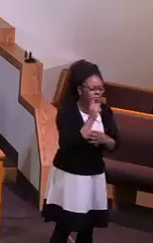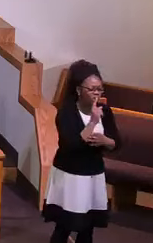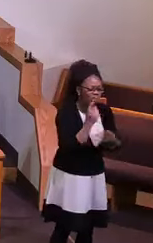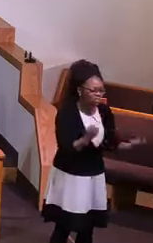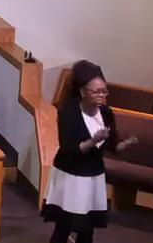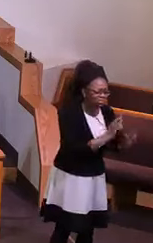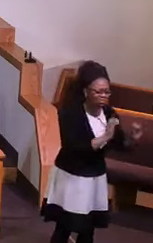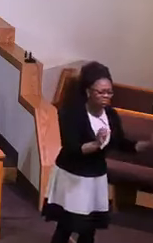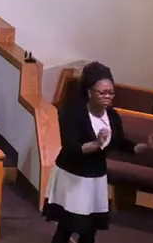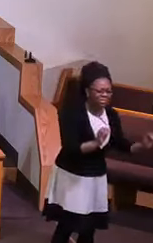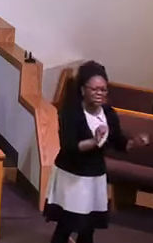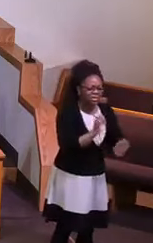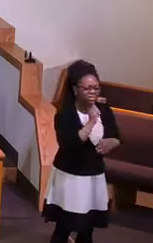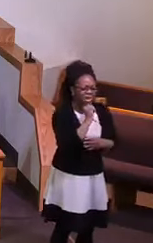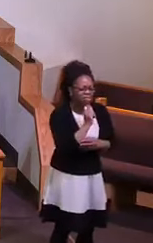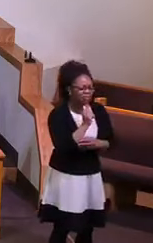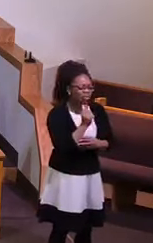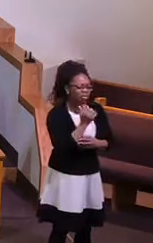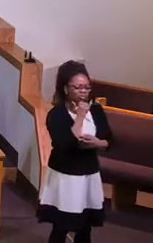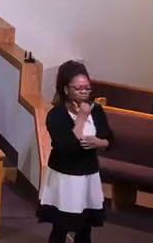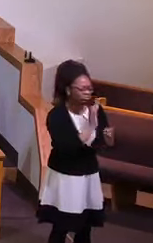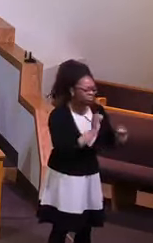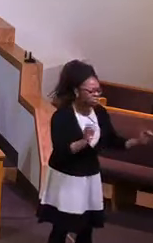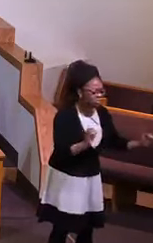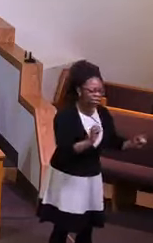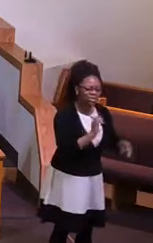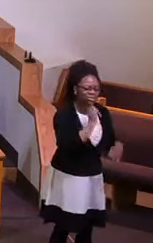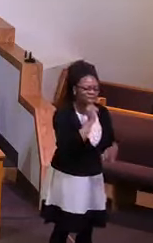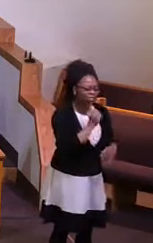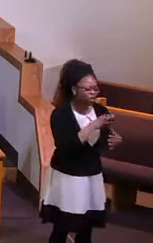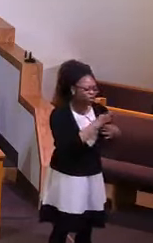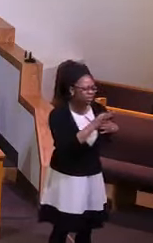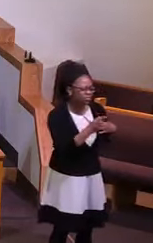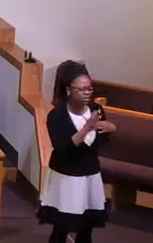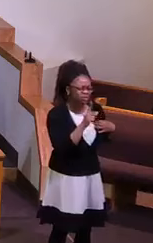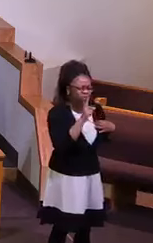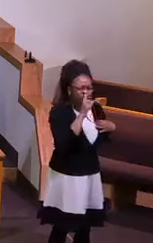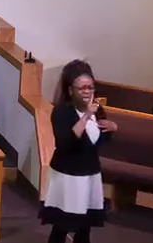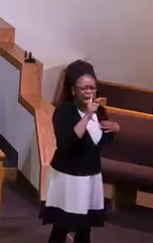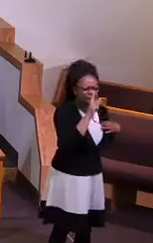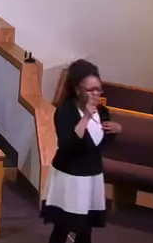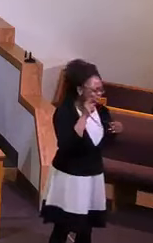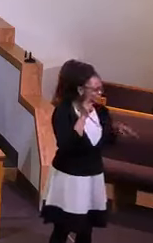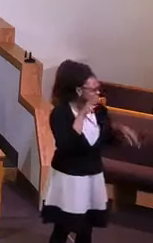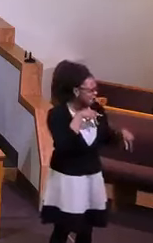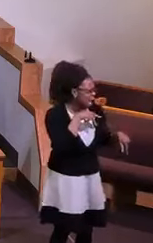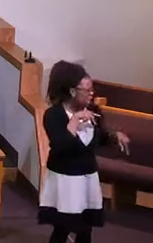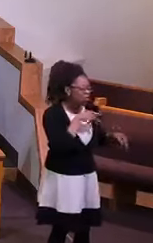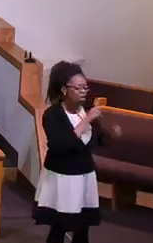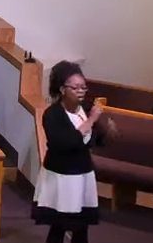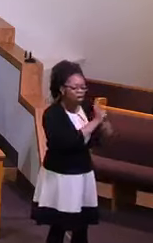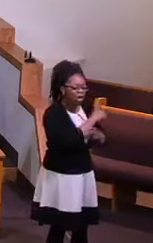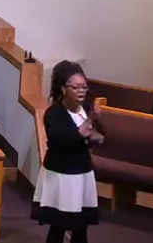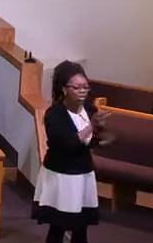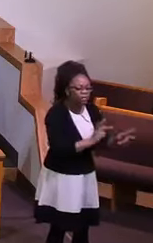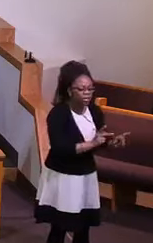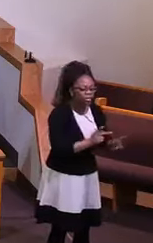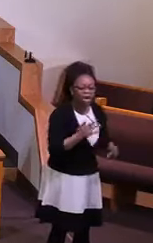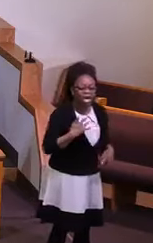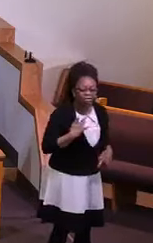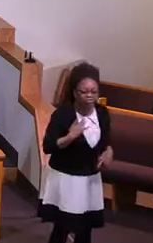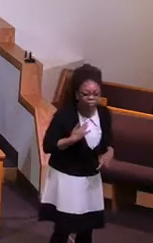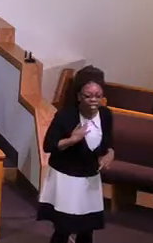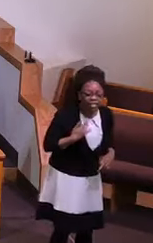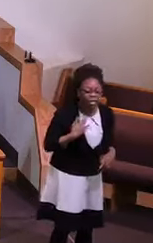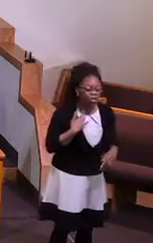the flawless. It is not for the spiritual snobs who look down on everyone else. I'm telling you, Dr. D, if